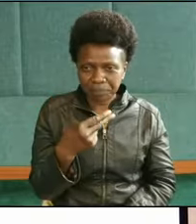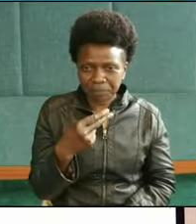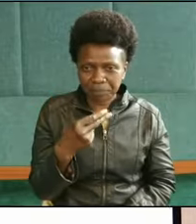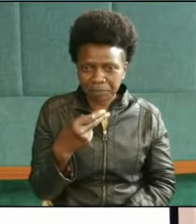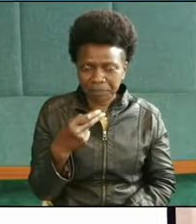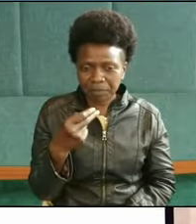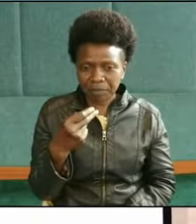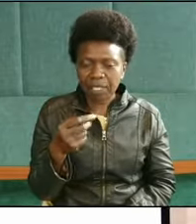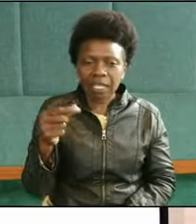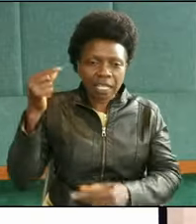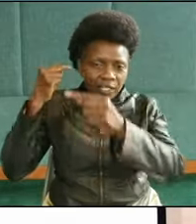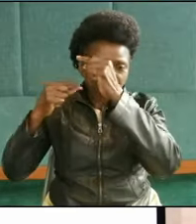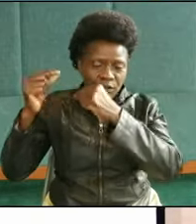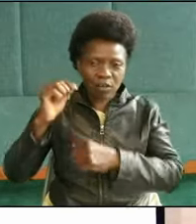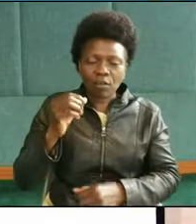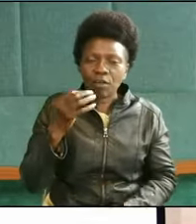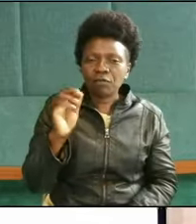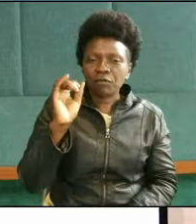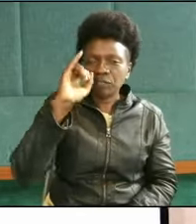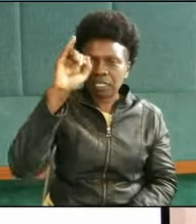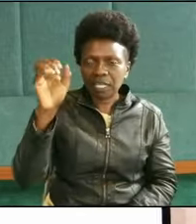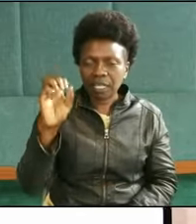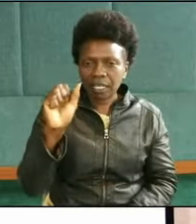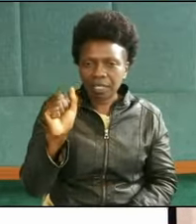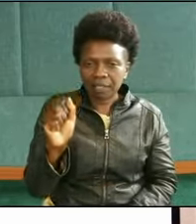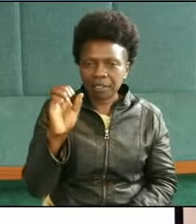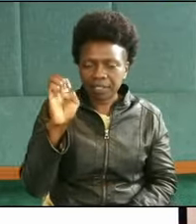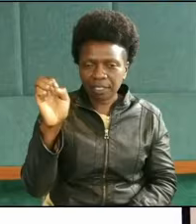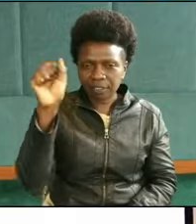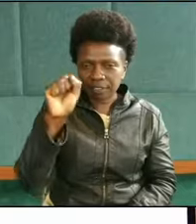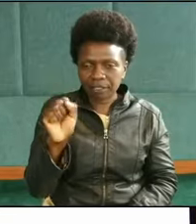the root of Jesse, has triumphed.